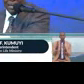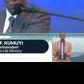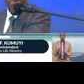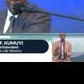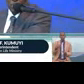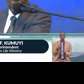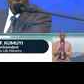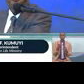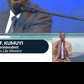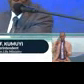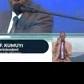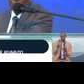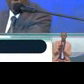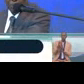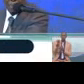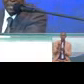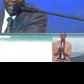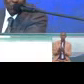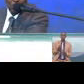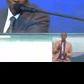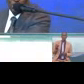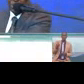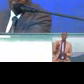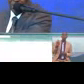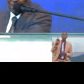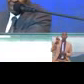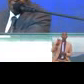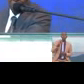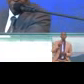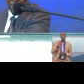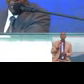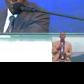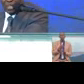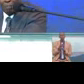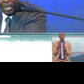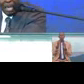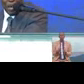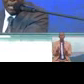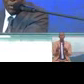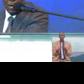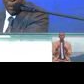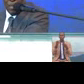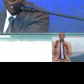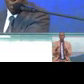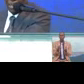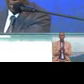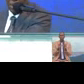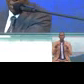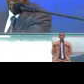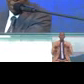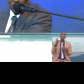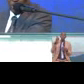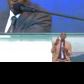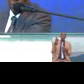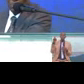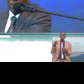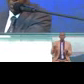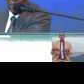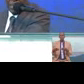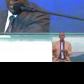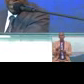we believe him, that now he is our Savior. But as many as received him, to them he gave power